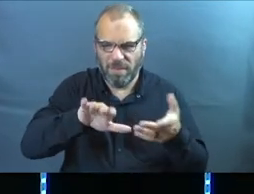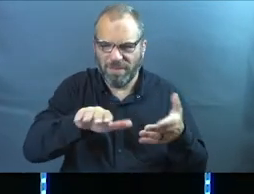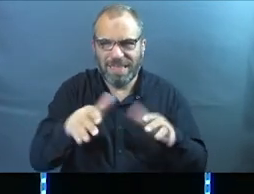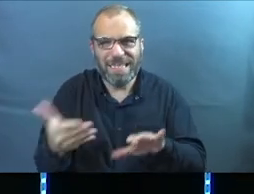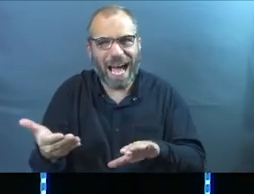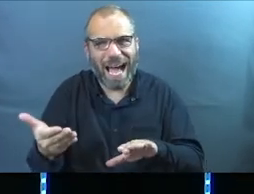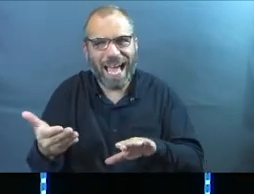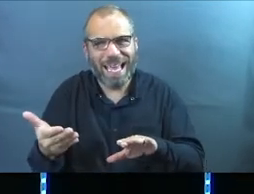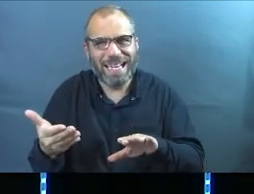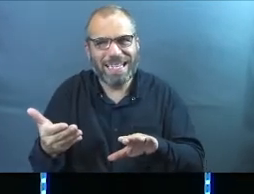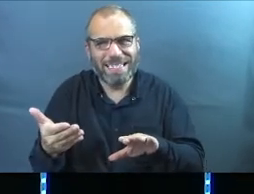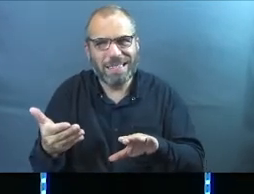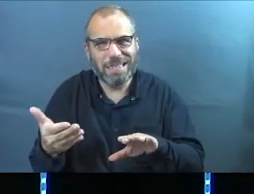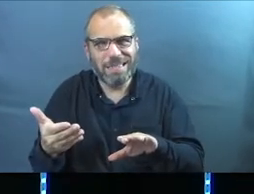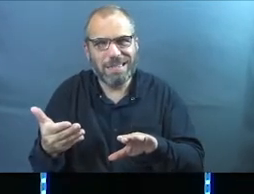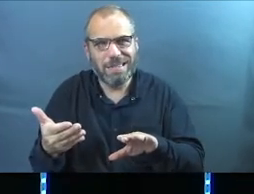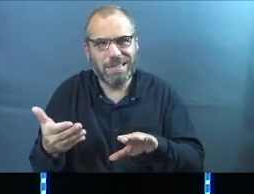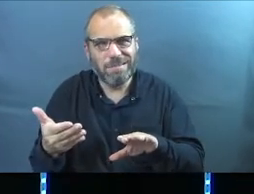died